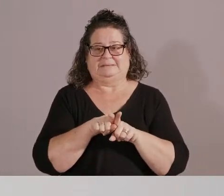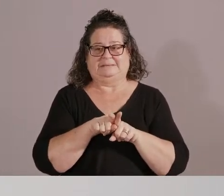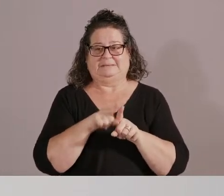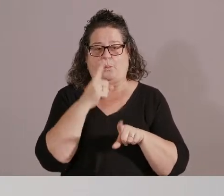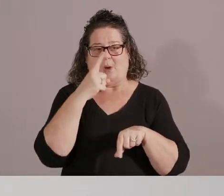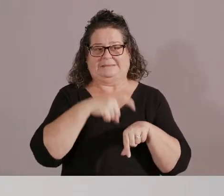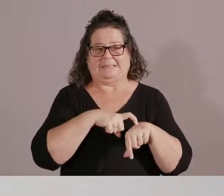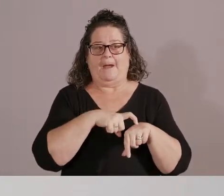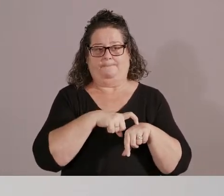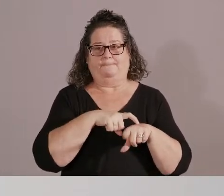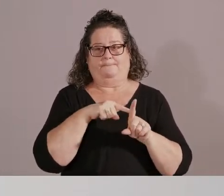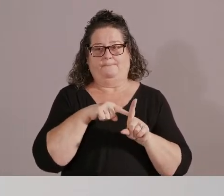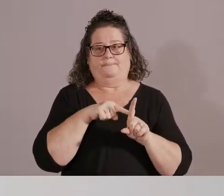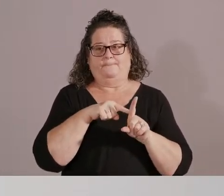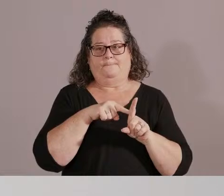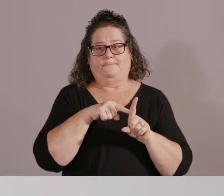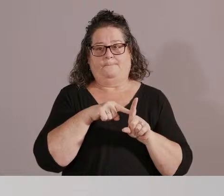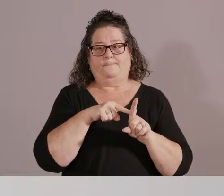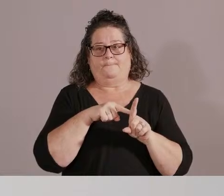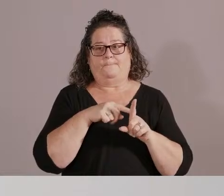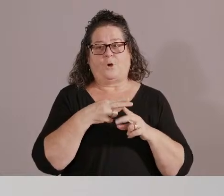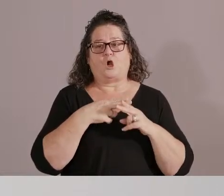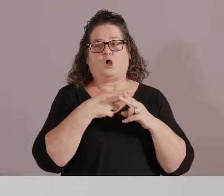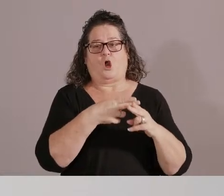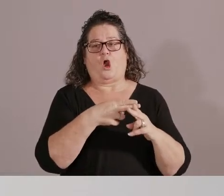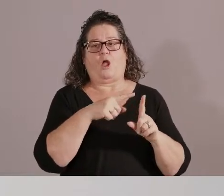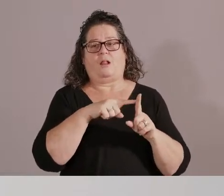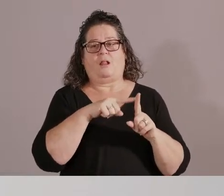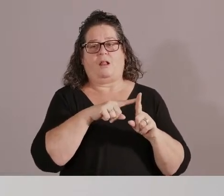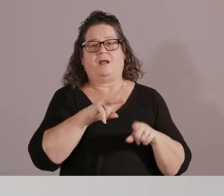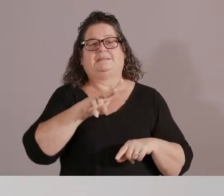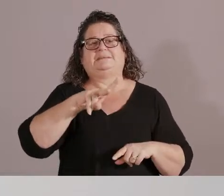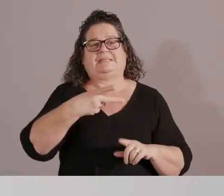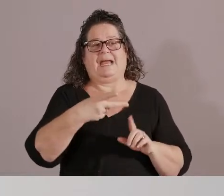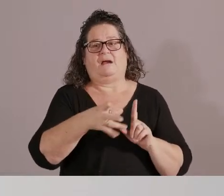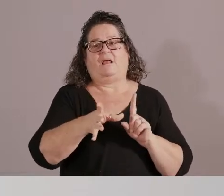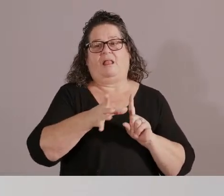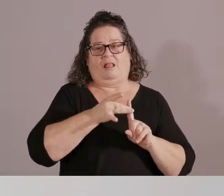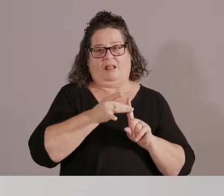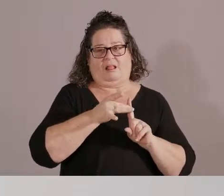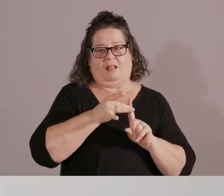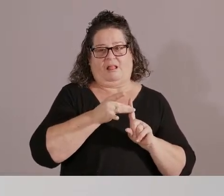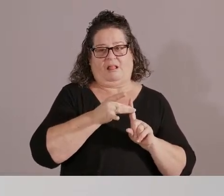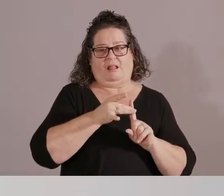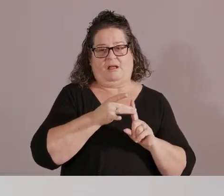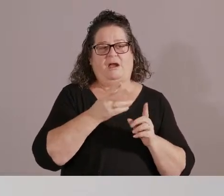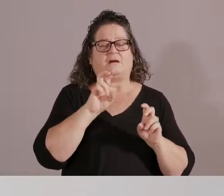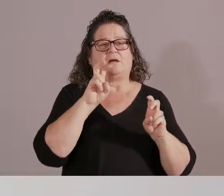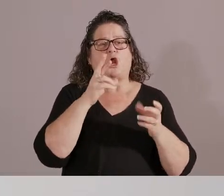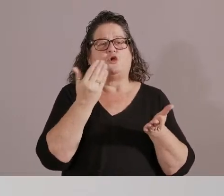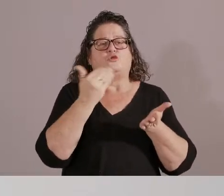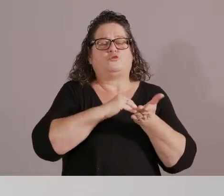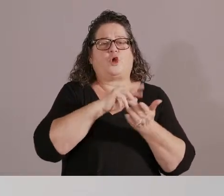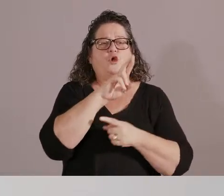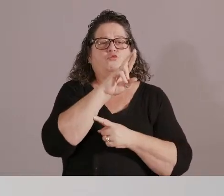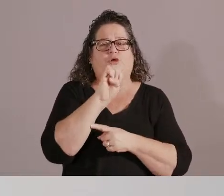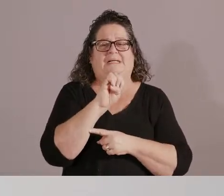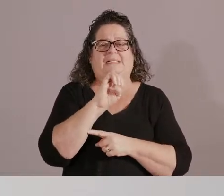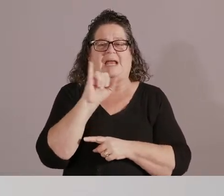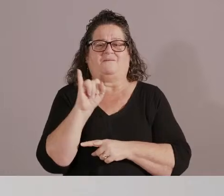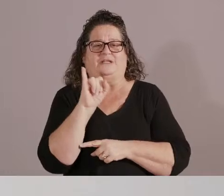reinfections in our case counts. Why is that? It's difficult because